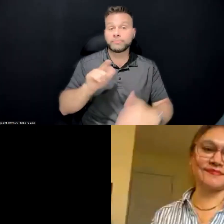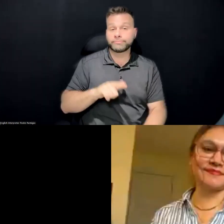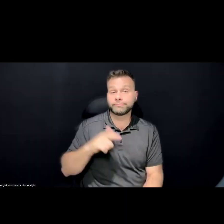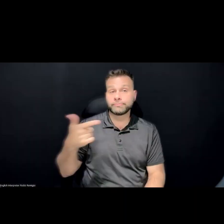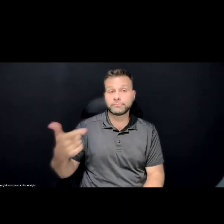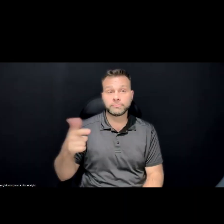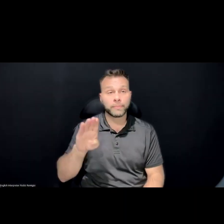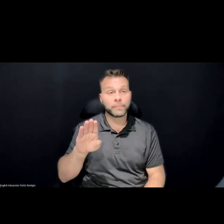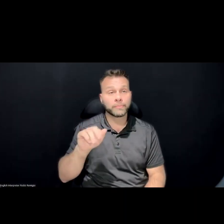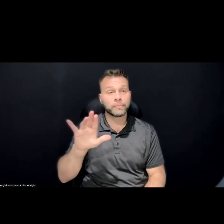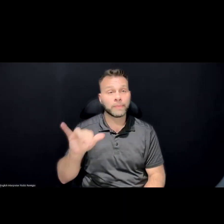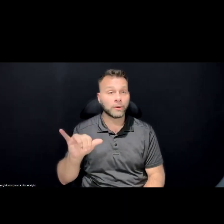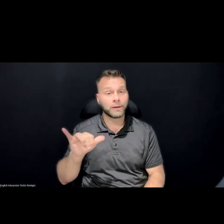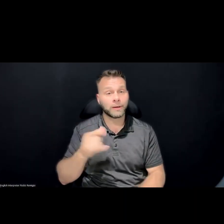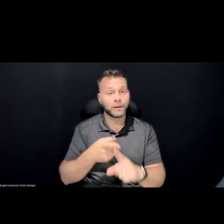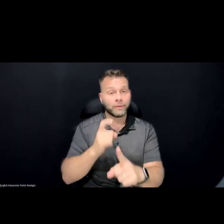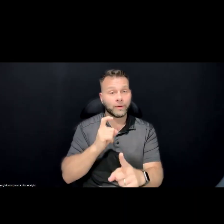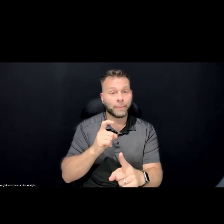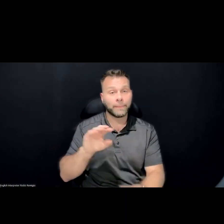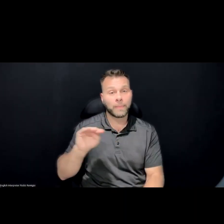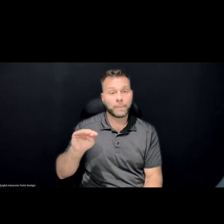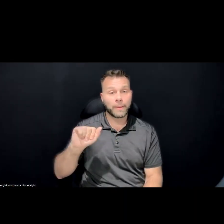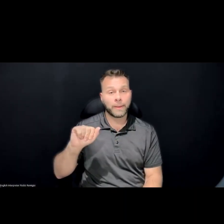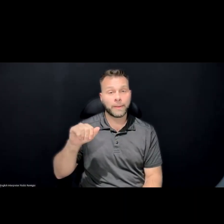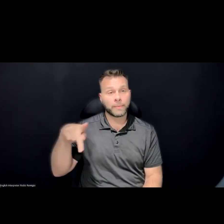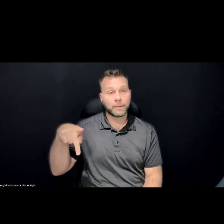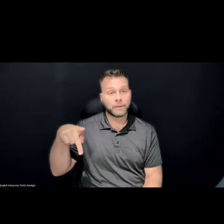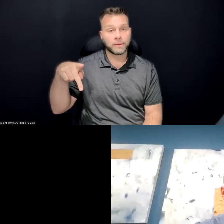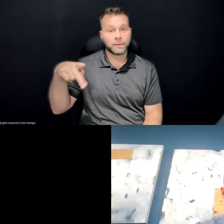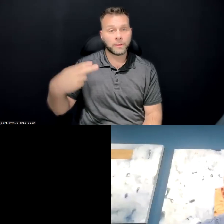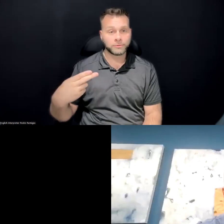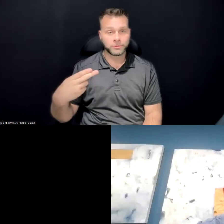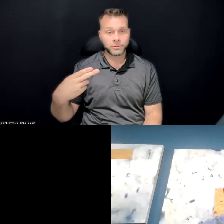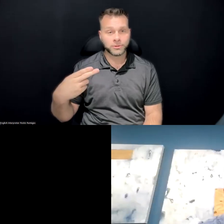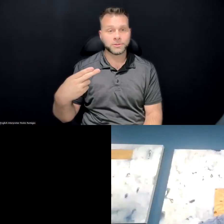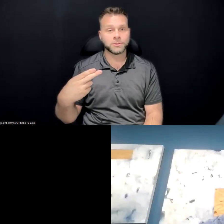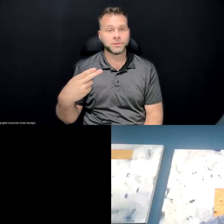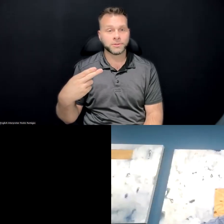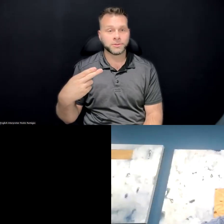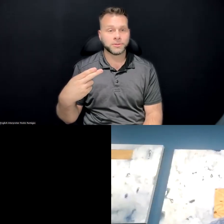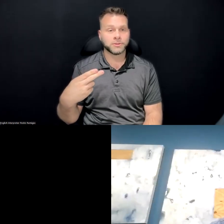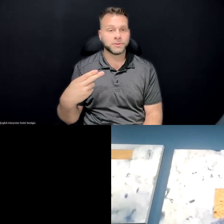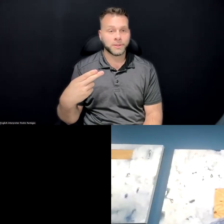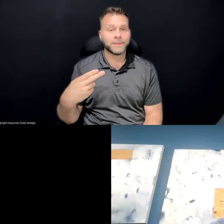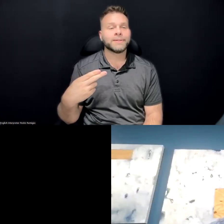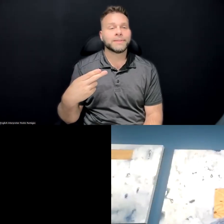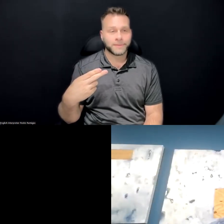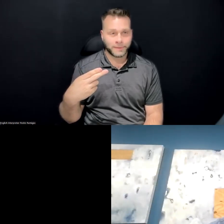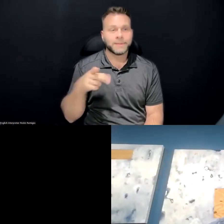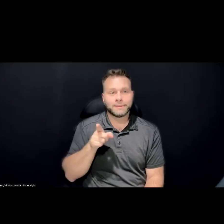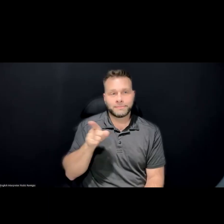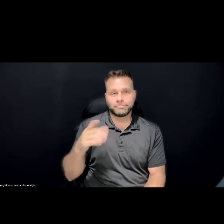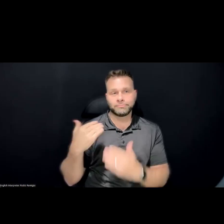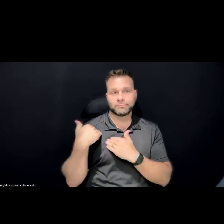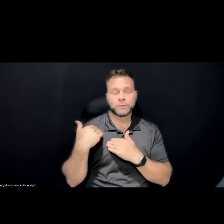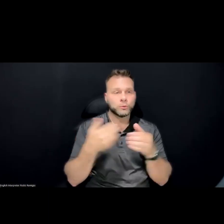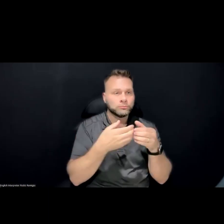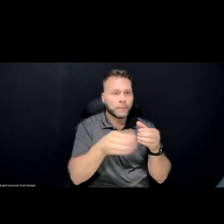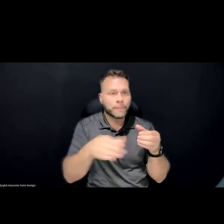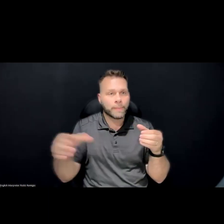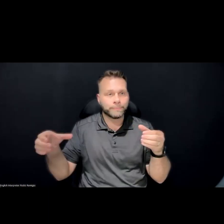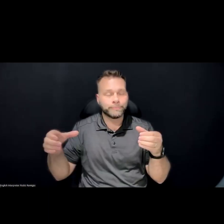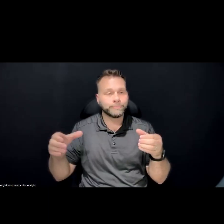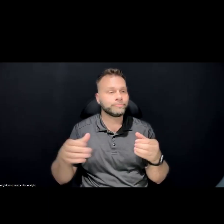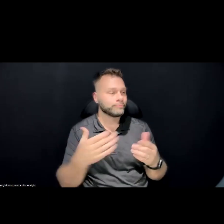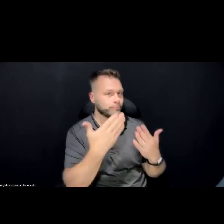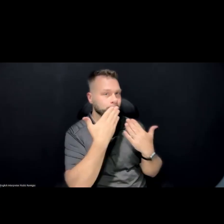at MAPC to move us into breakouts. Thanks, Kathleen, too. Thanks everybody for being here, for listening to